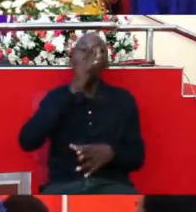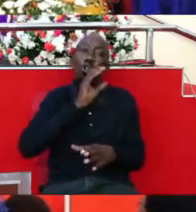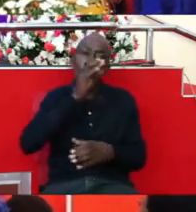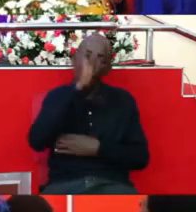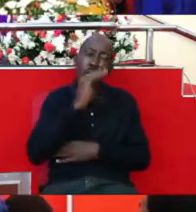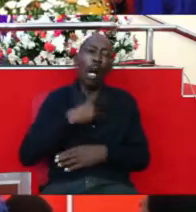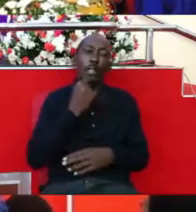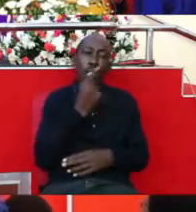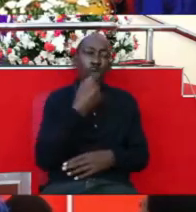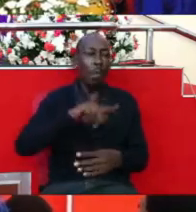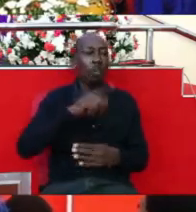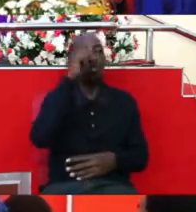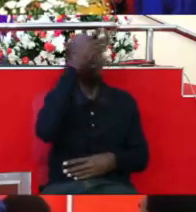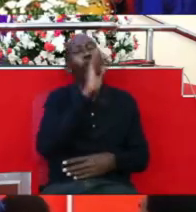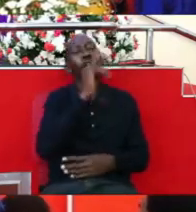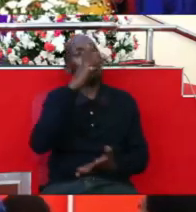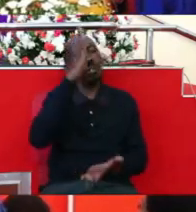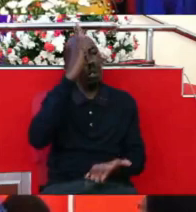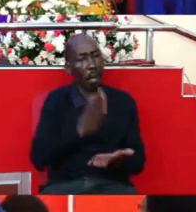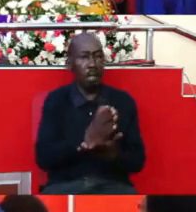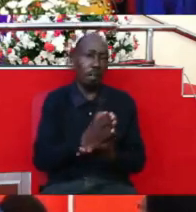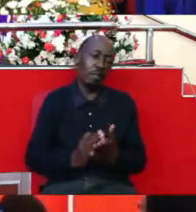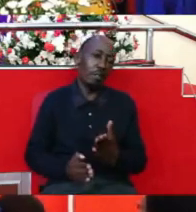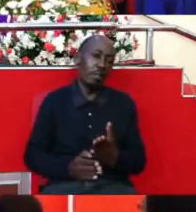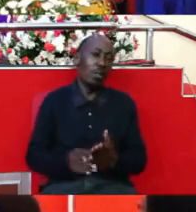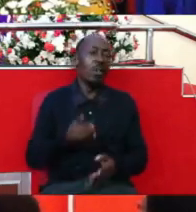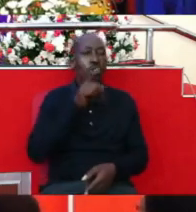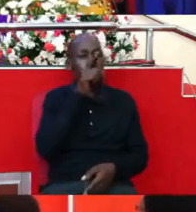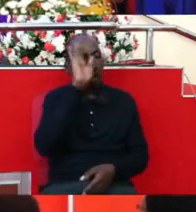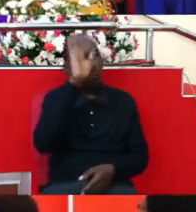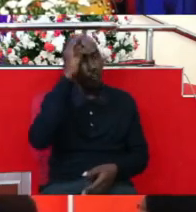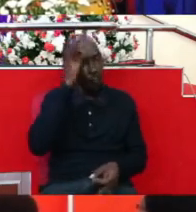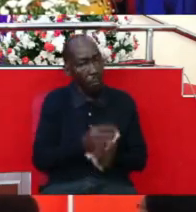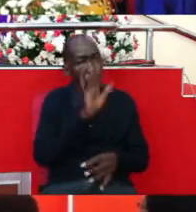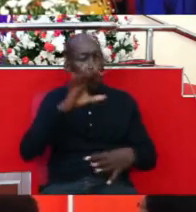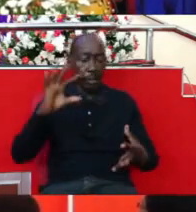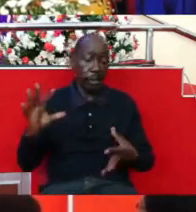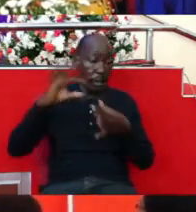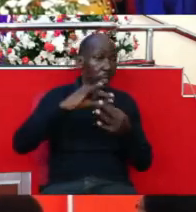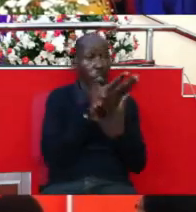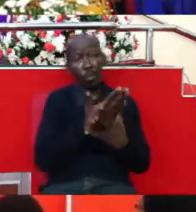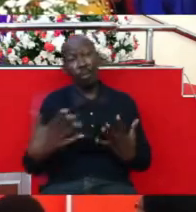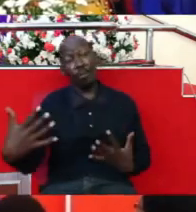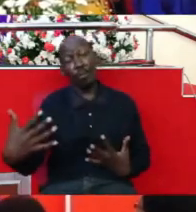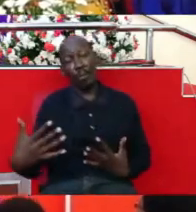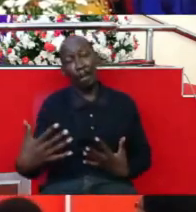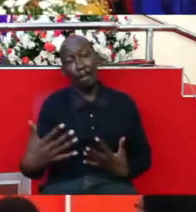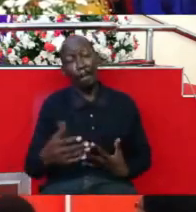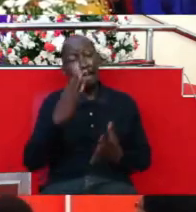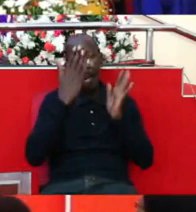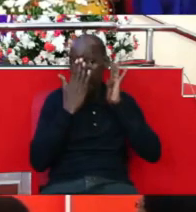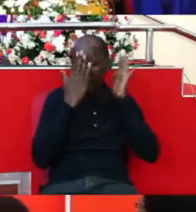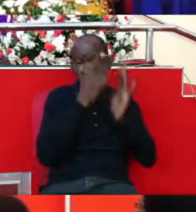to you about is real. Lakini kwa sababu Mungu ambaye ninawanenea kwa And through your faith you attach something. Na kwa imani yako ushikirie kitu. Bishop